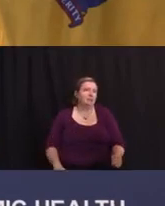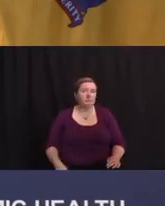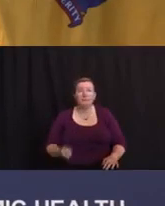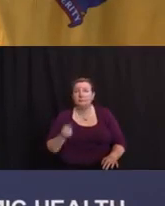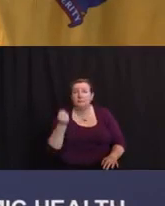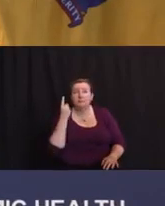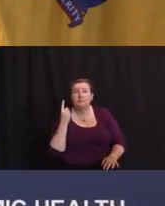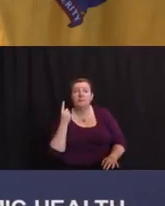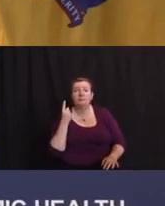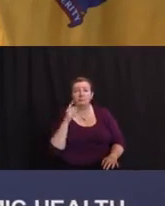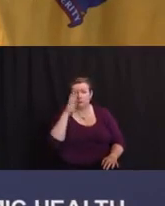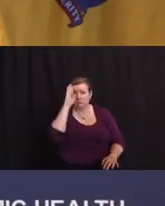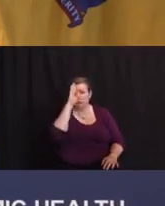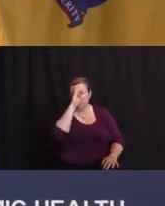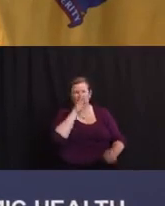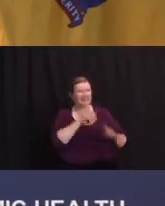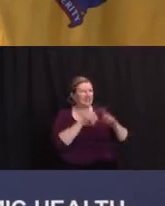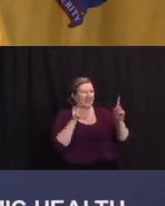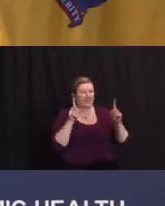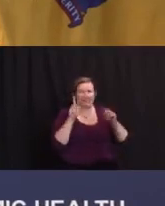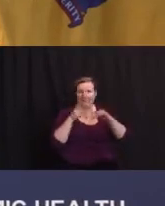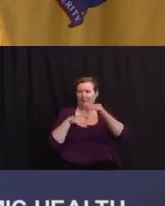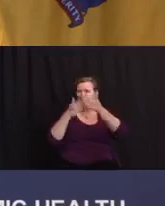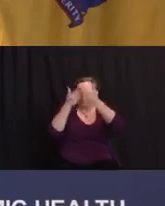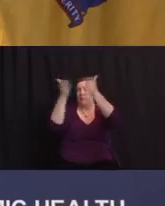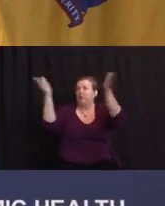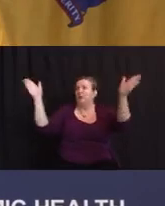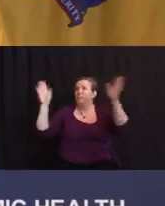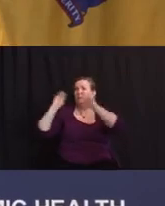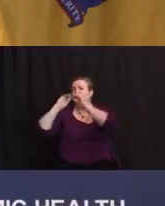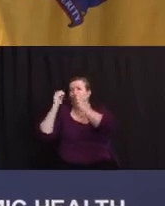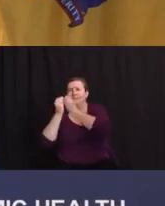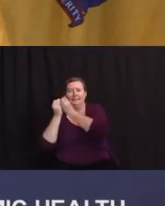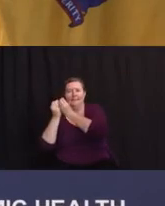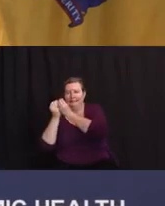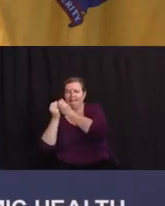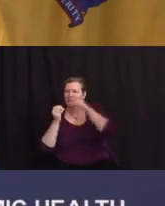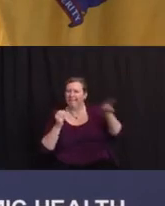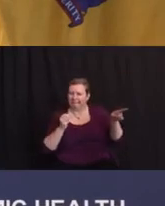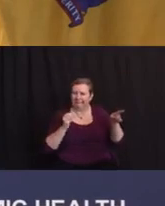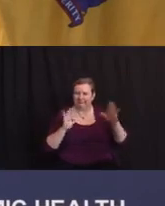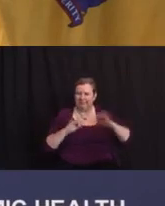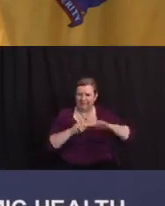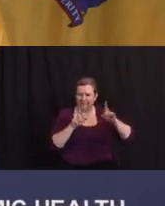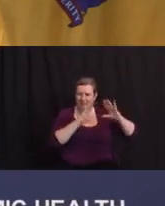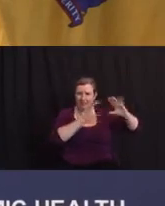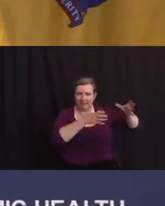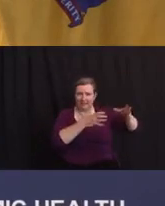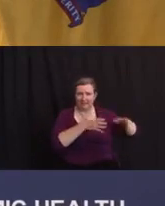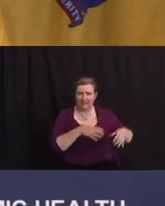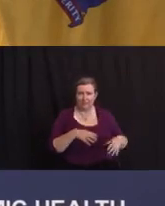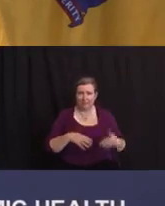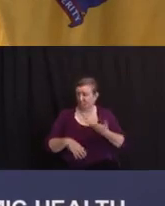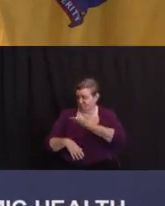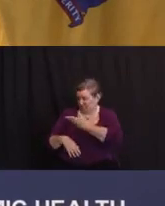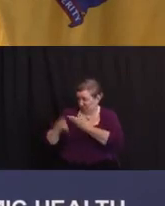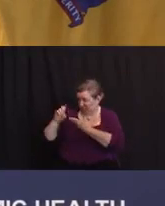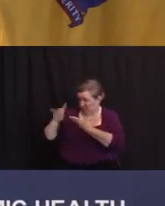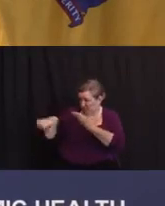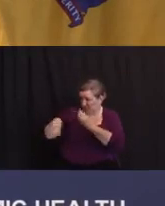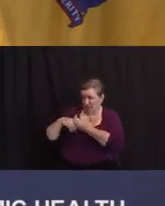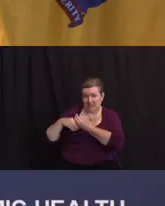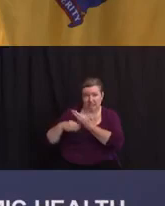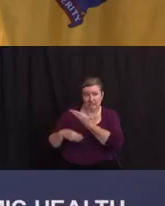broad societal reality. Ed, and if any of you want to correct the record on any of that, but I would ask, Ed, you were asked this